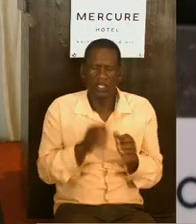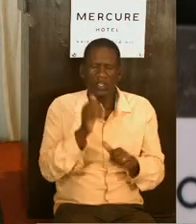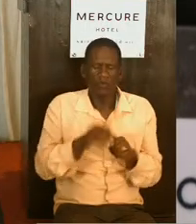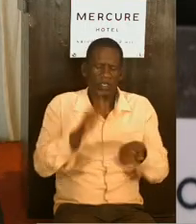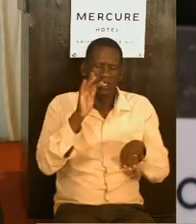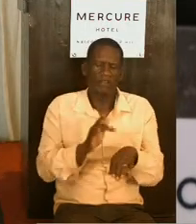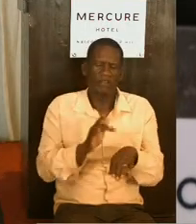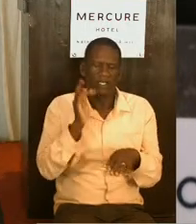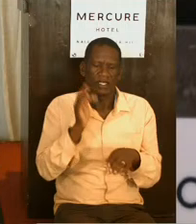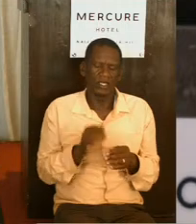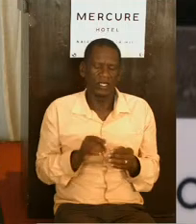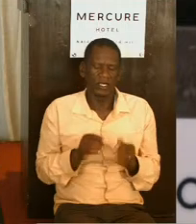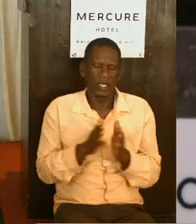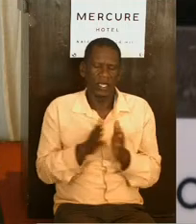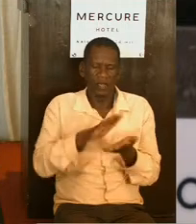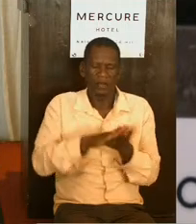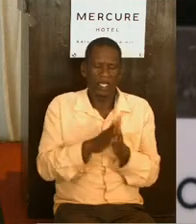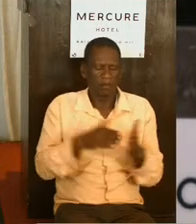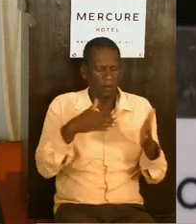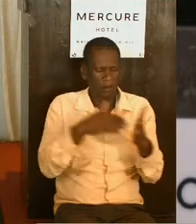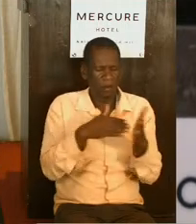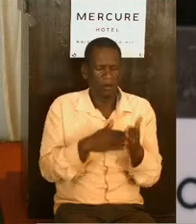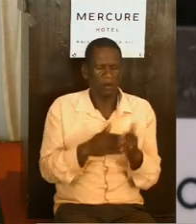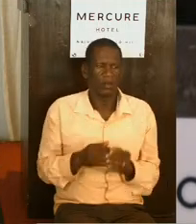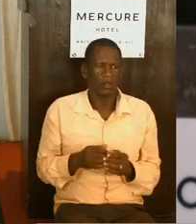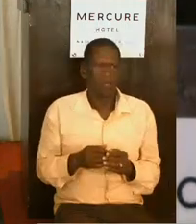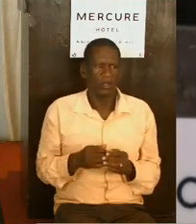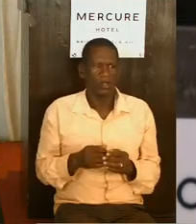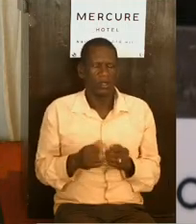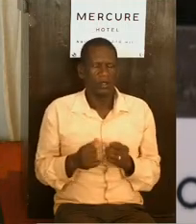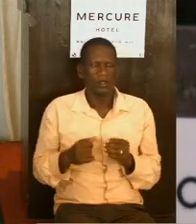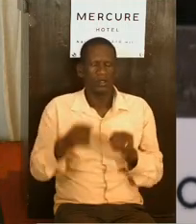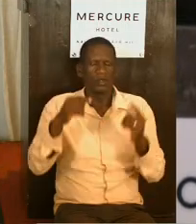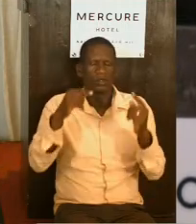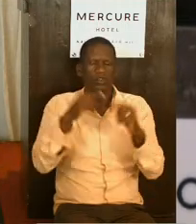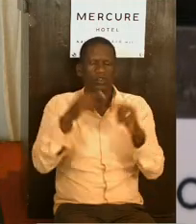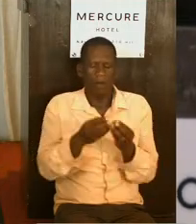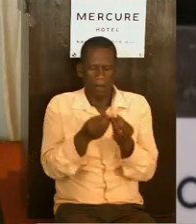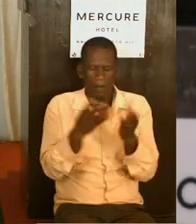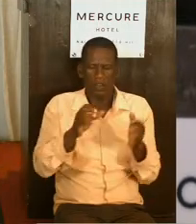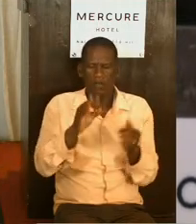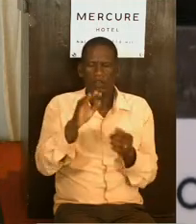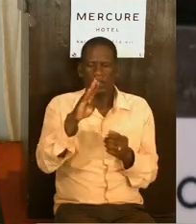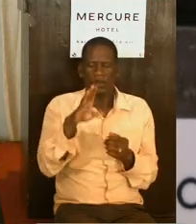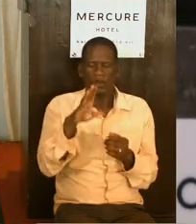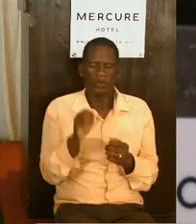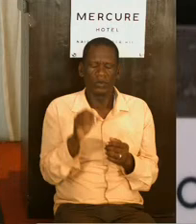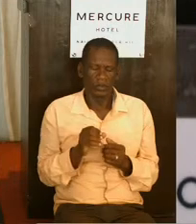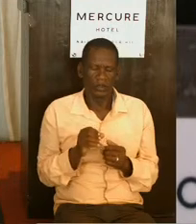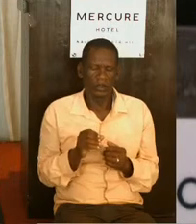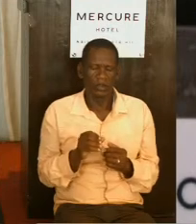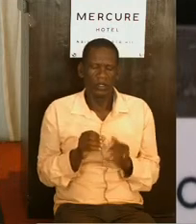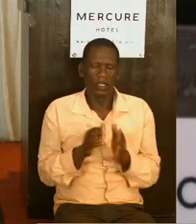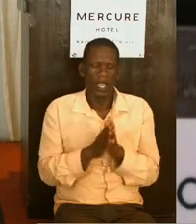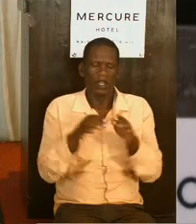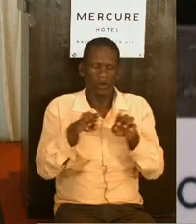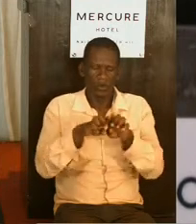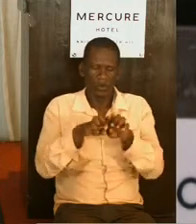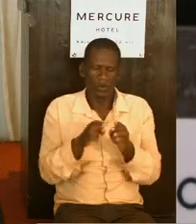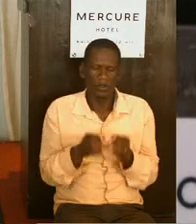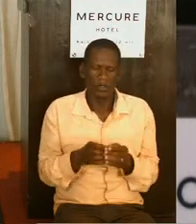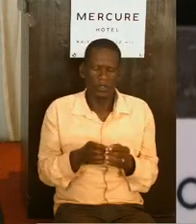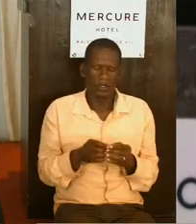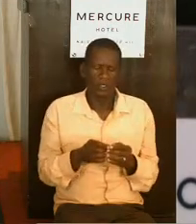do affect and become a hinder and such a challenge to most of the abuse is think